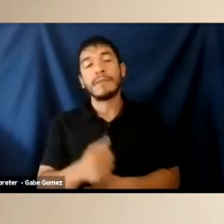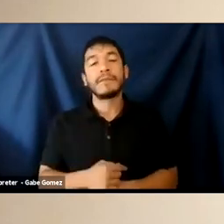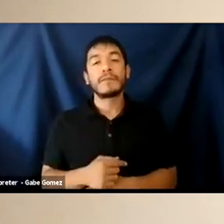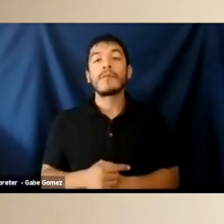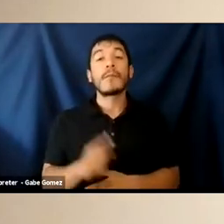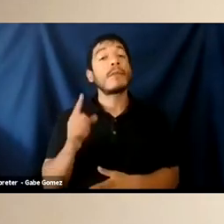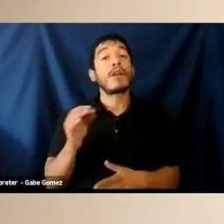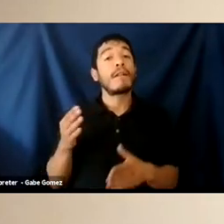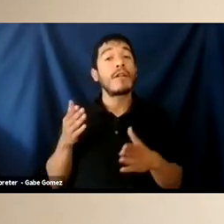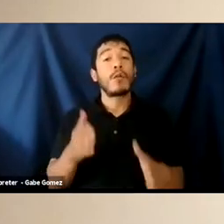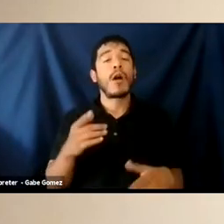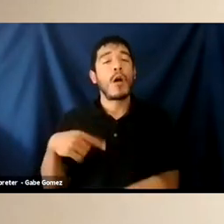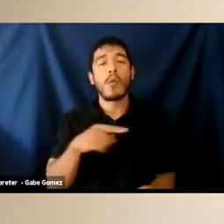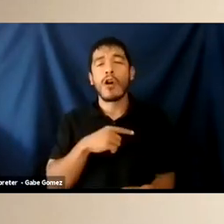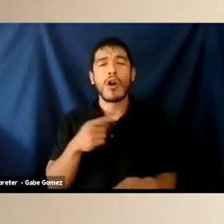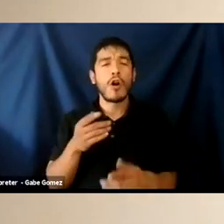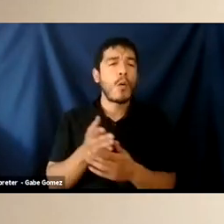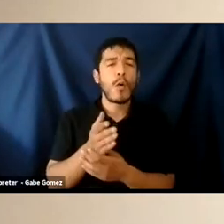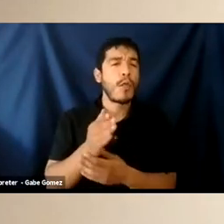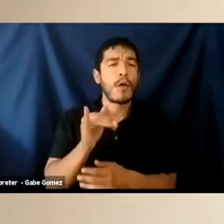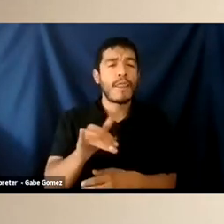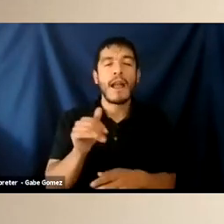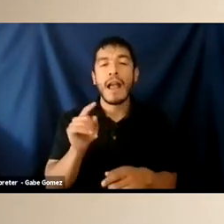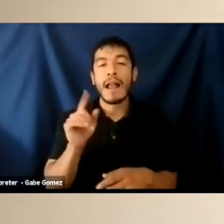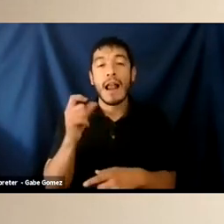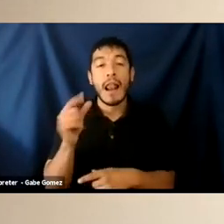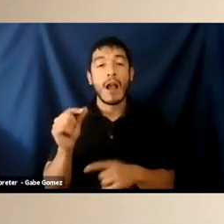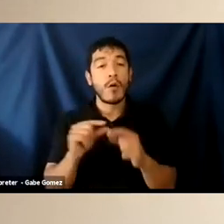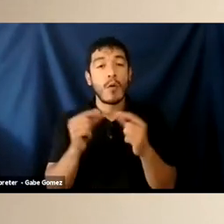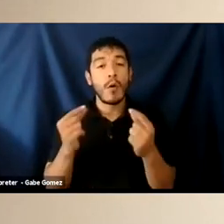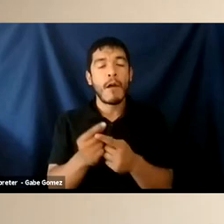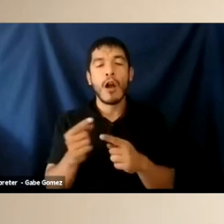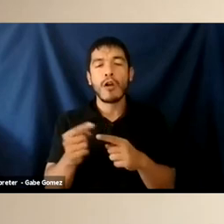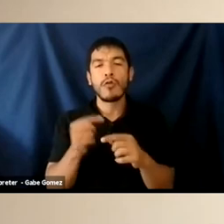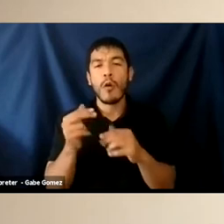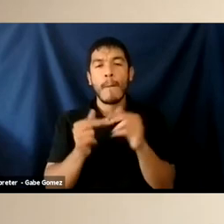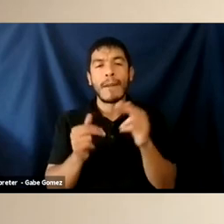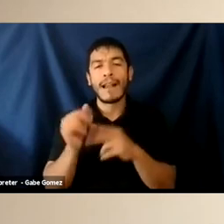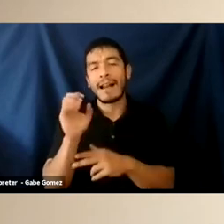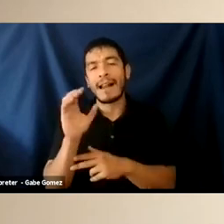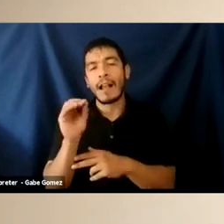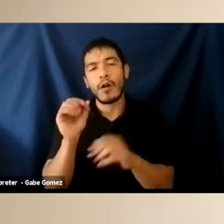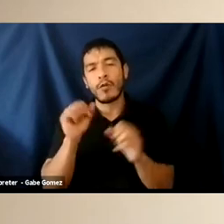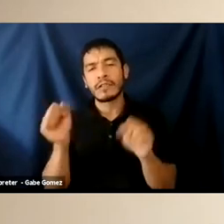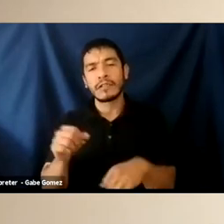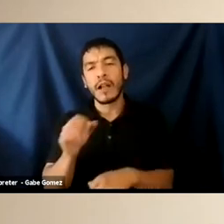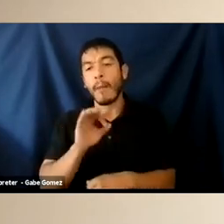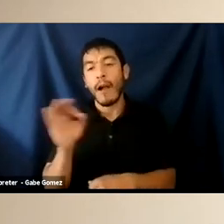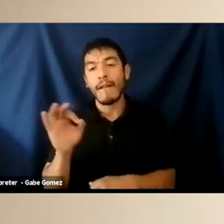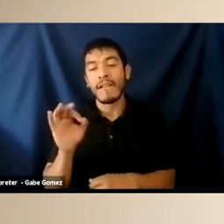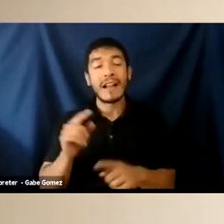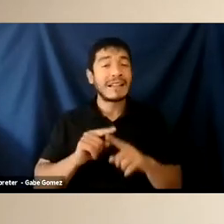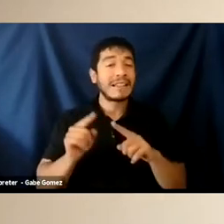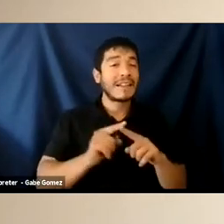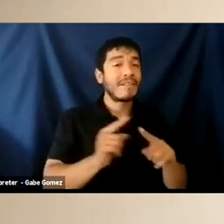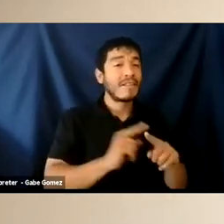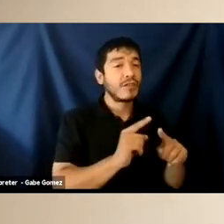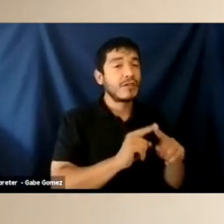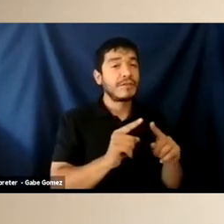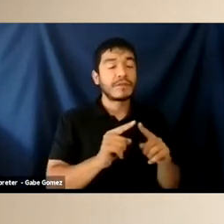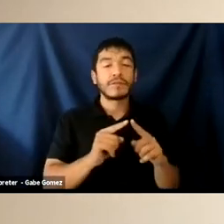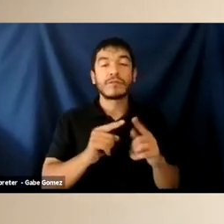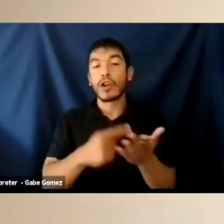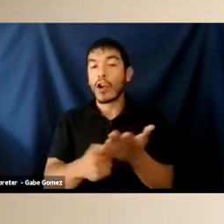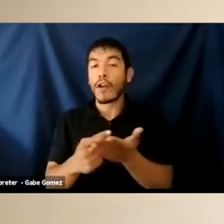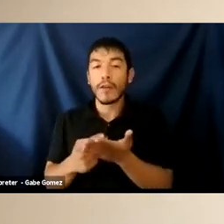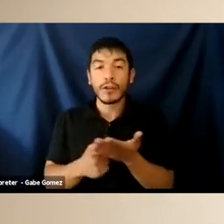One of the ways we're navigating that at the LEGO Group is to build an ecosystem of different